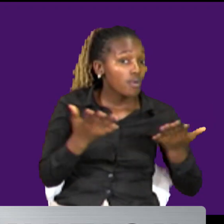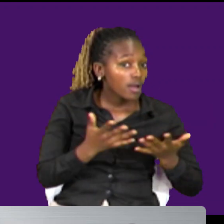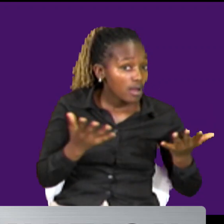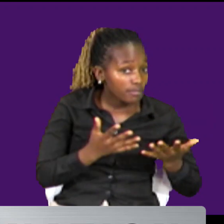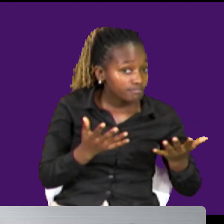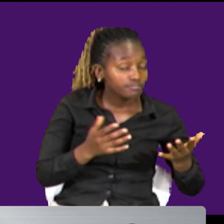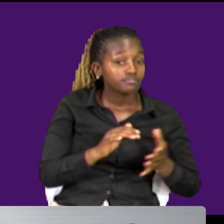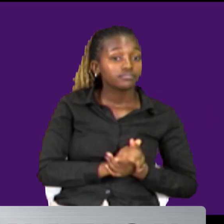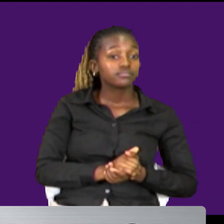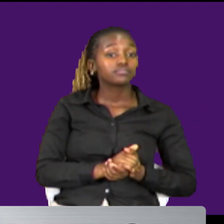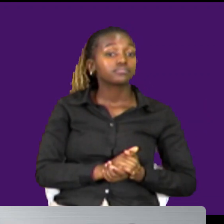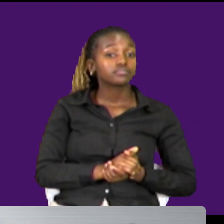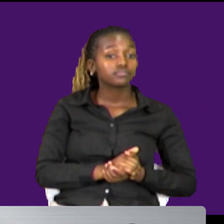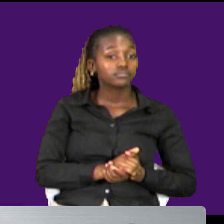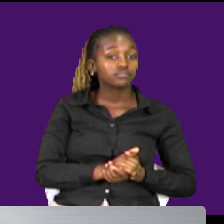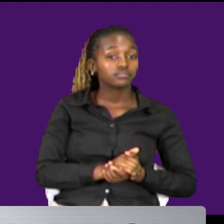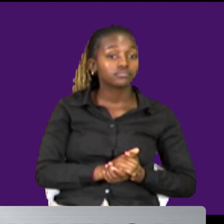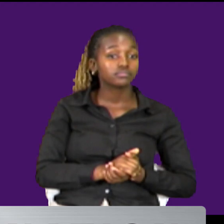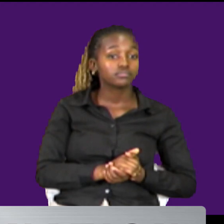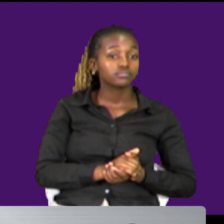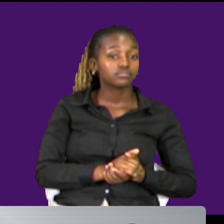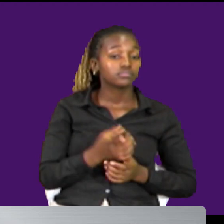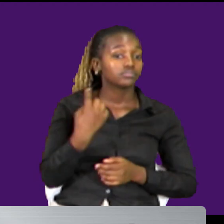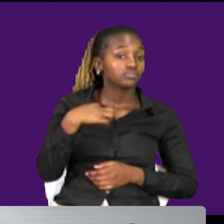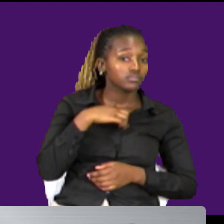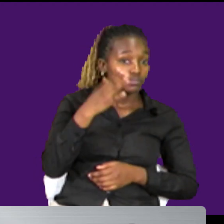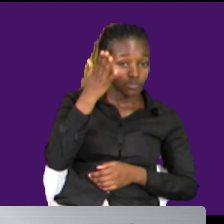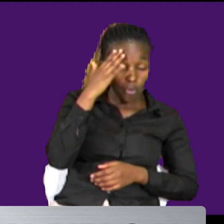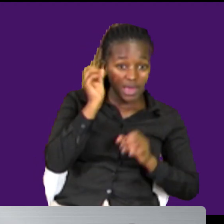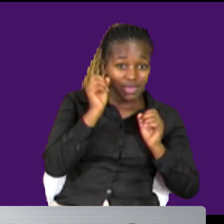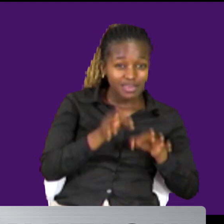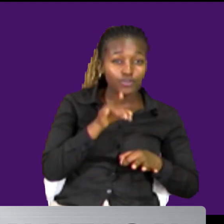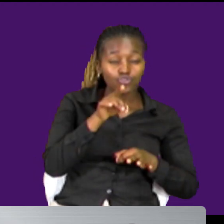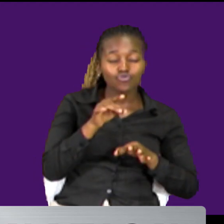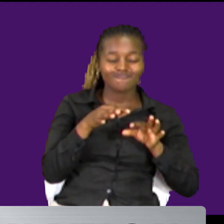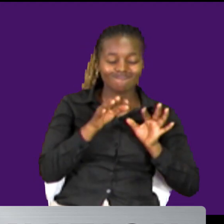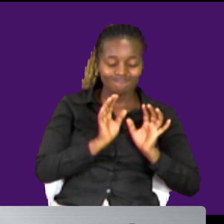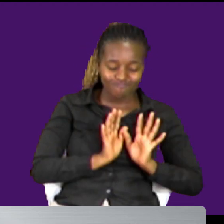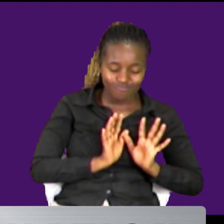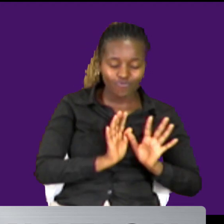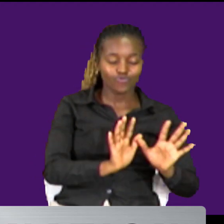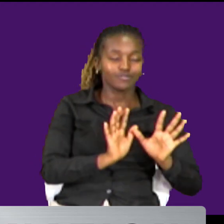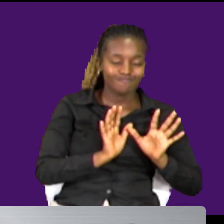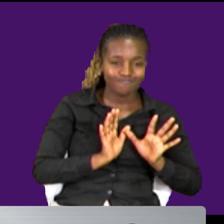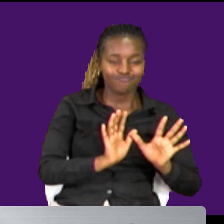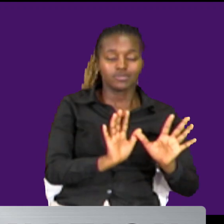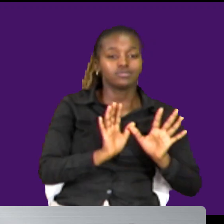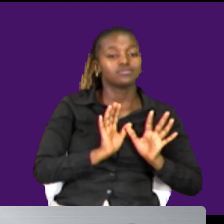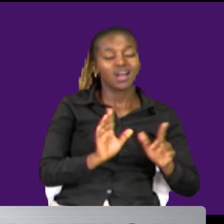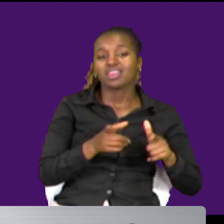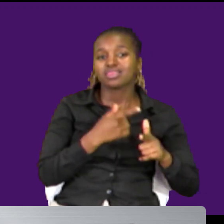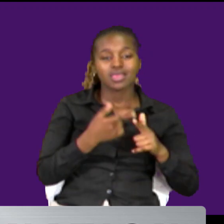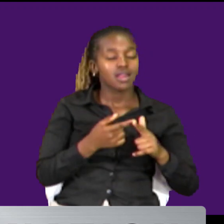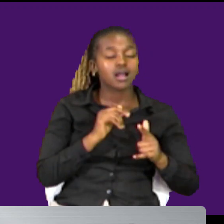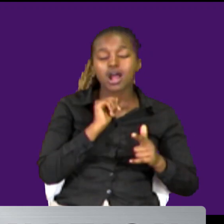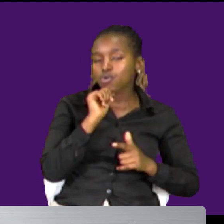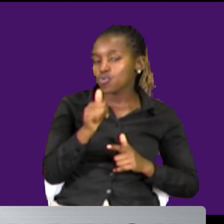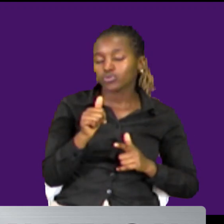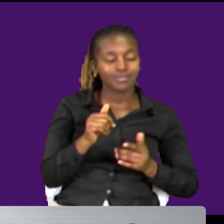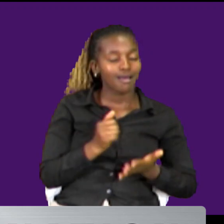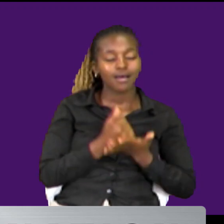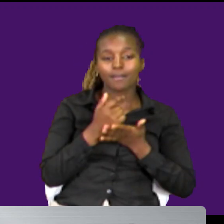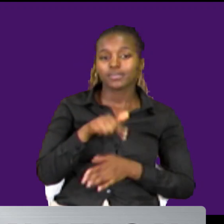you are moved, when you are stretched to the point of marginal utility, a point you cannot retreat,